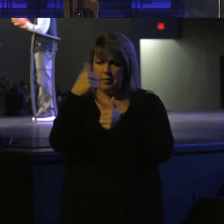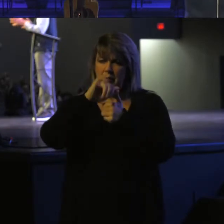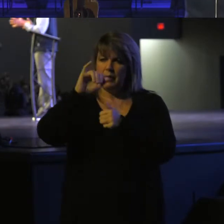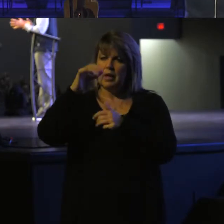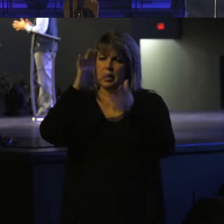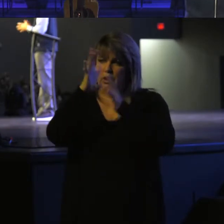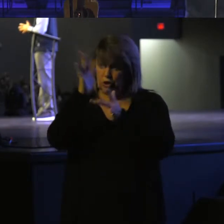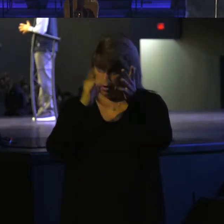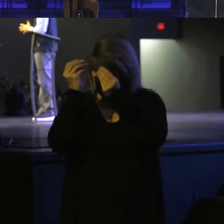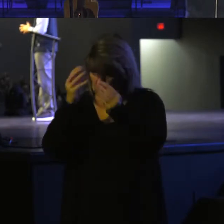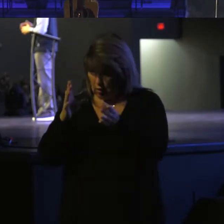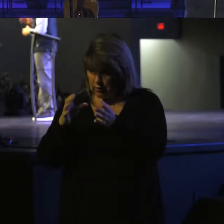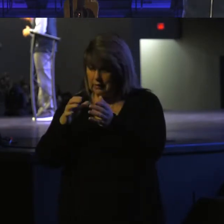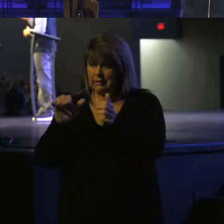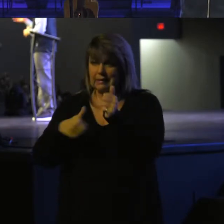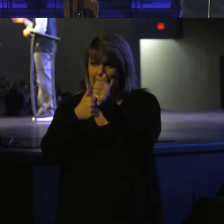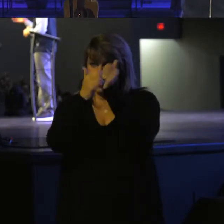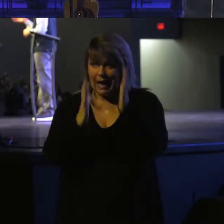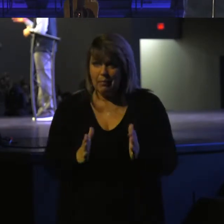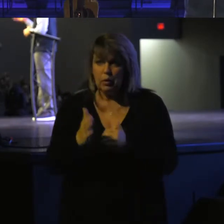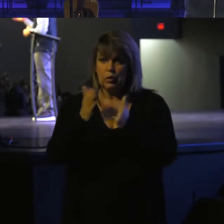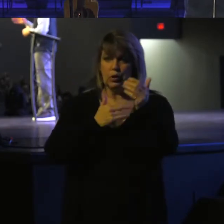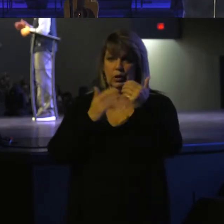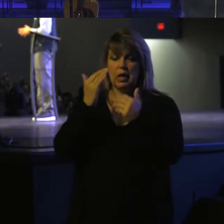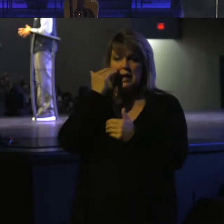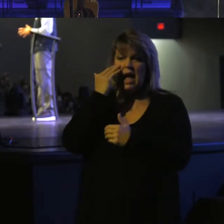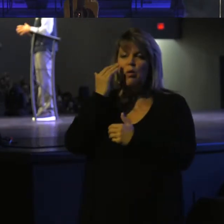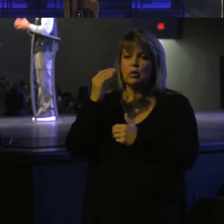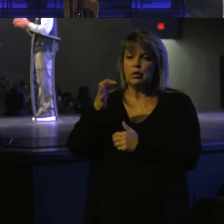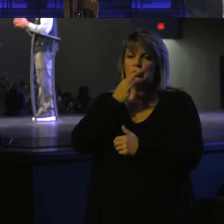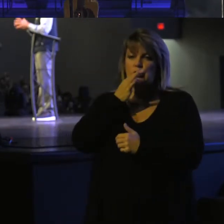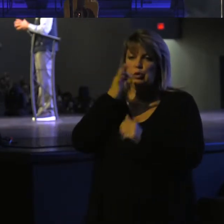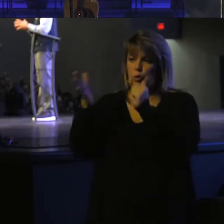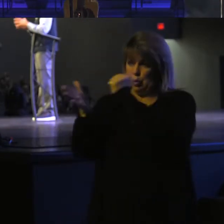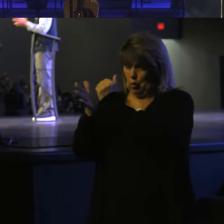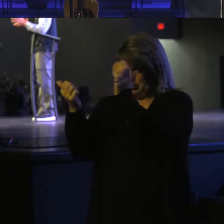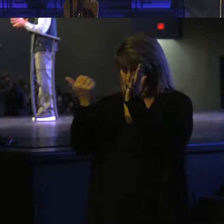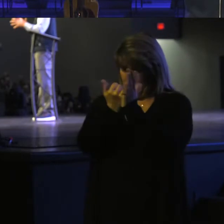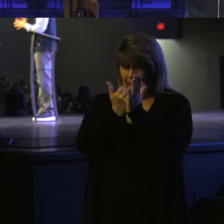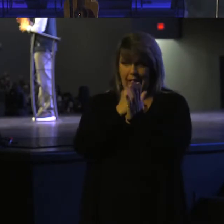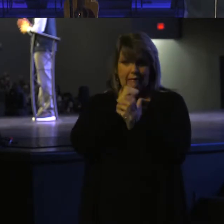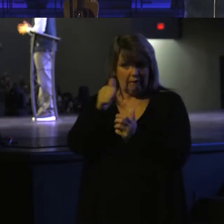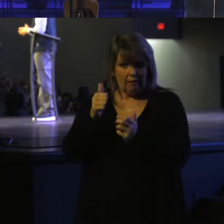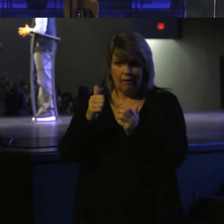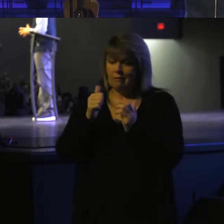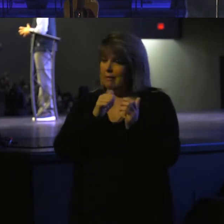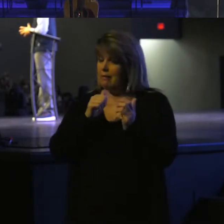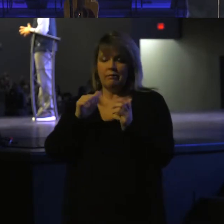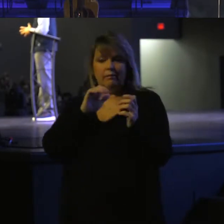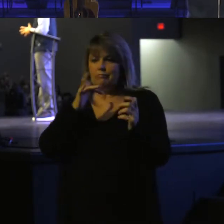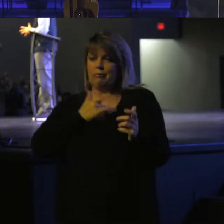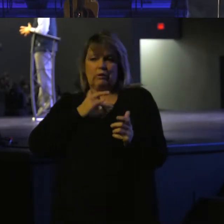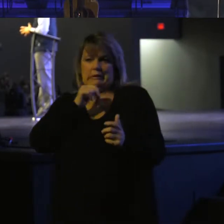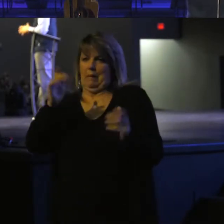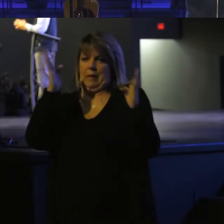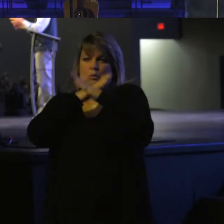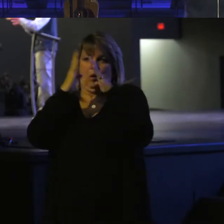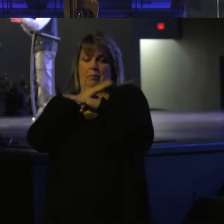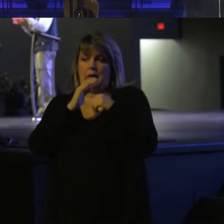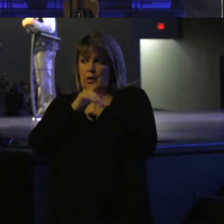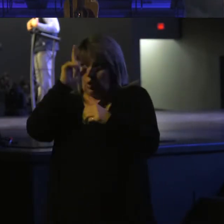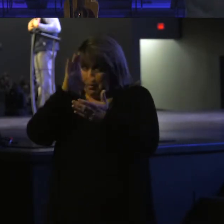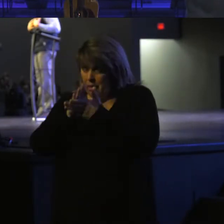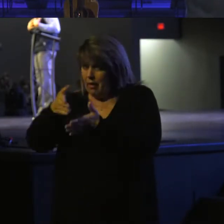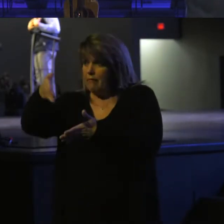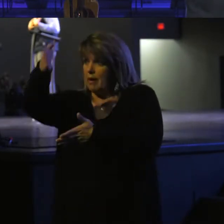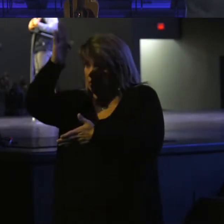Jesus told his disciples, knowing that he would soon be crucified, not to let their hearts be troubled. You believe in